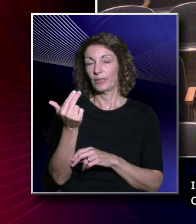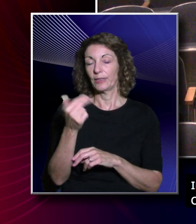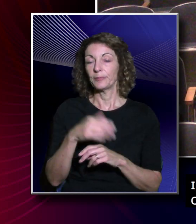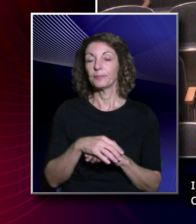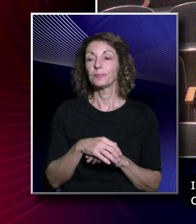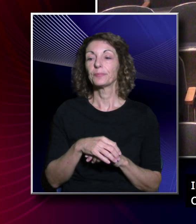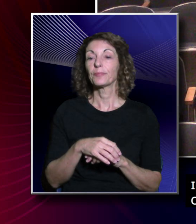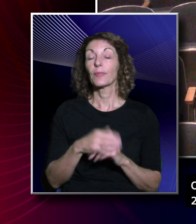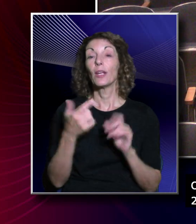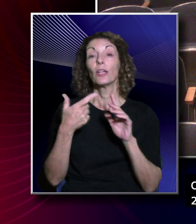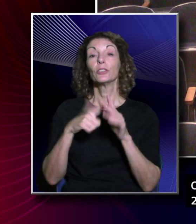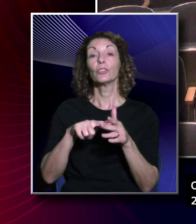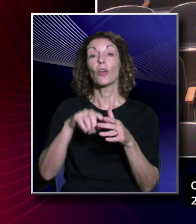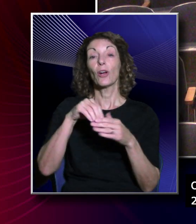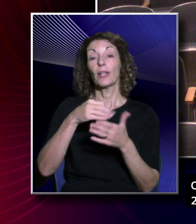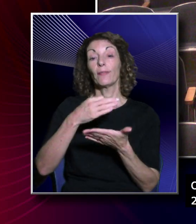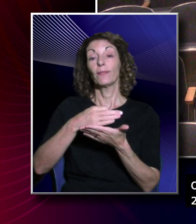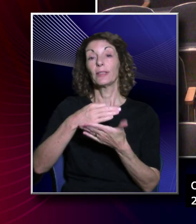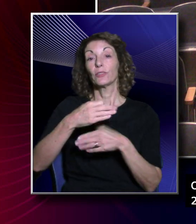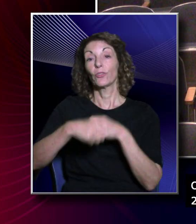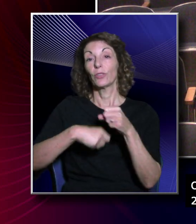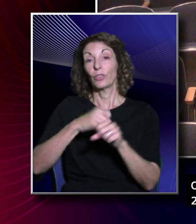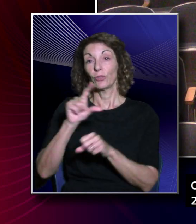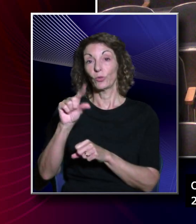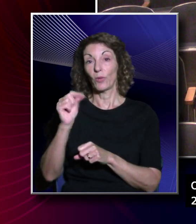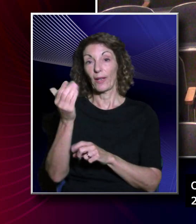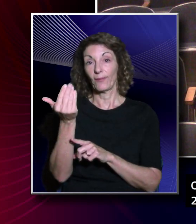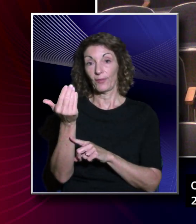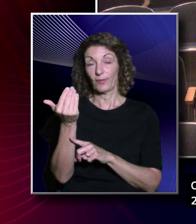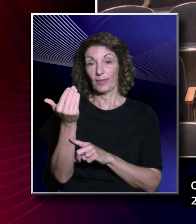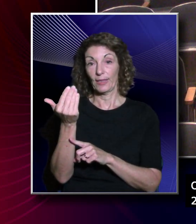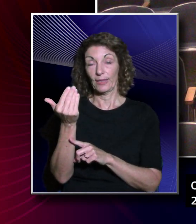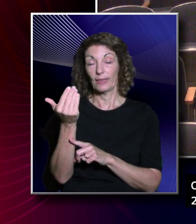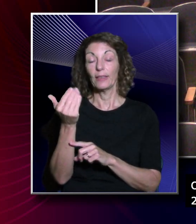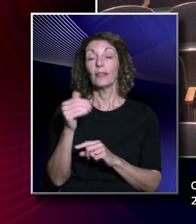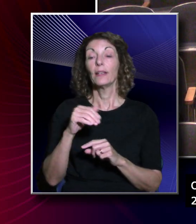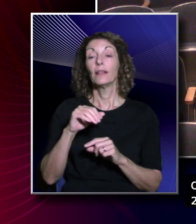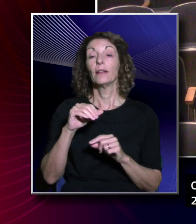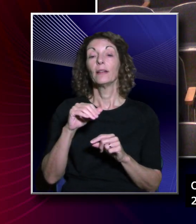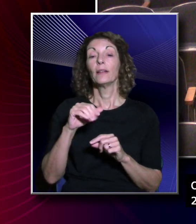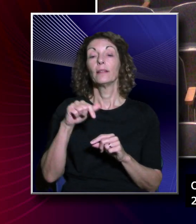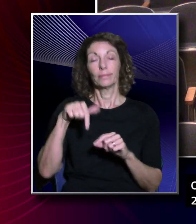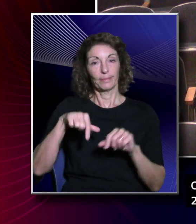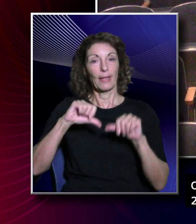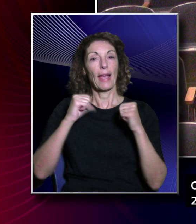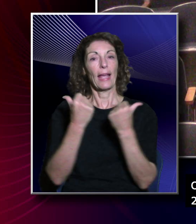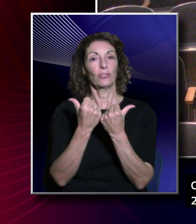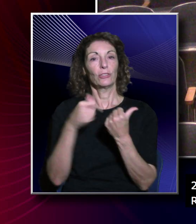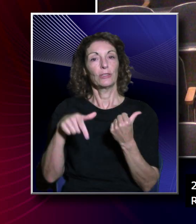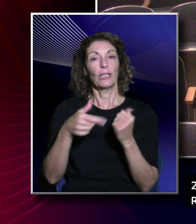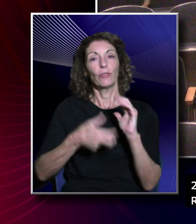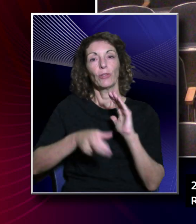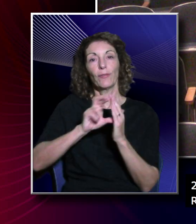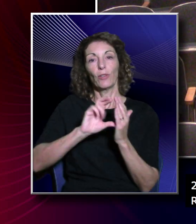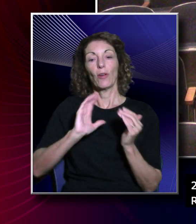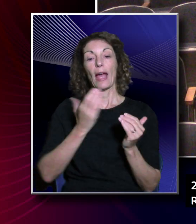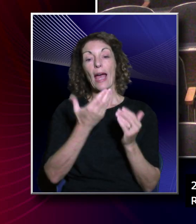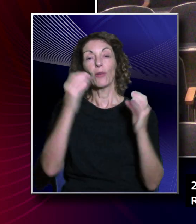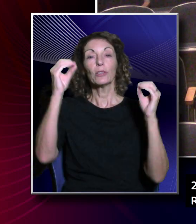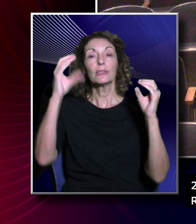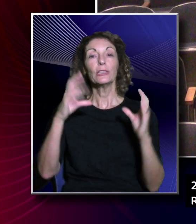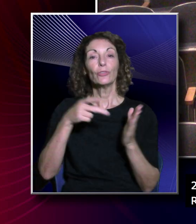Starting in fiscal year 2015, the agency had reviewed our teacher pay scale